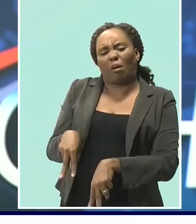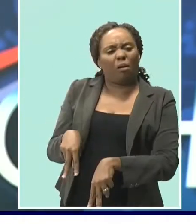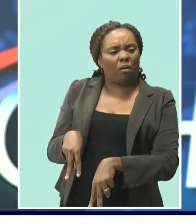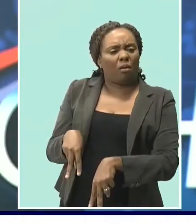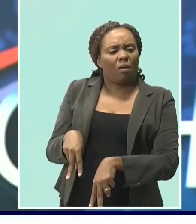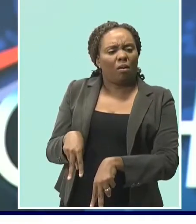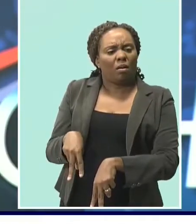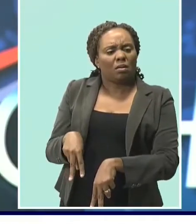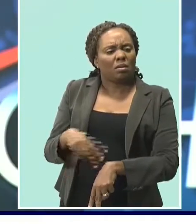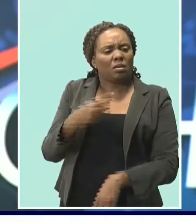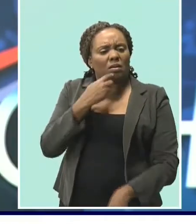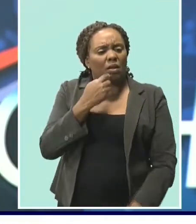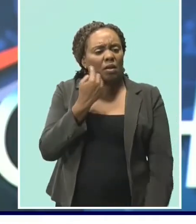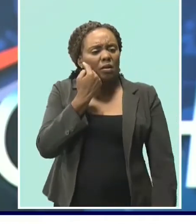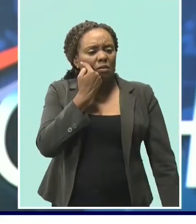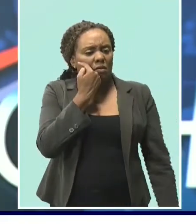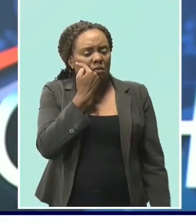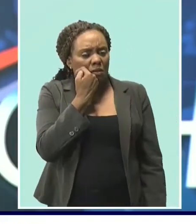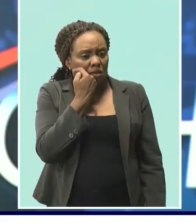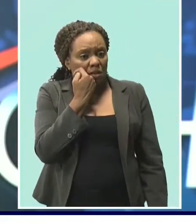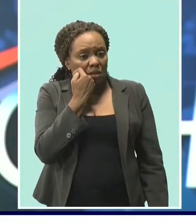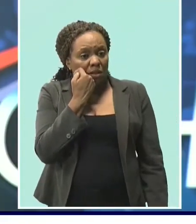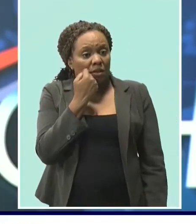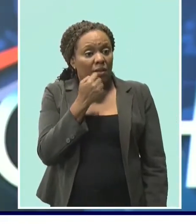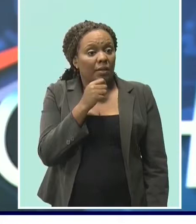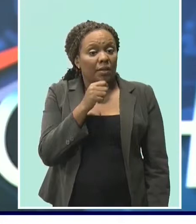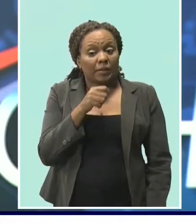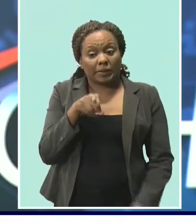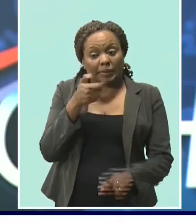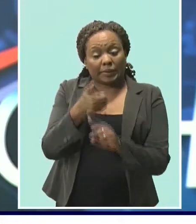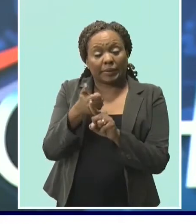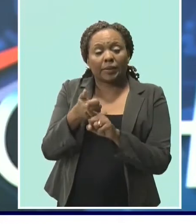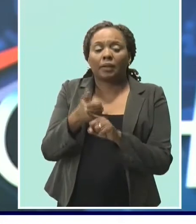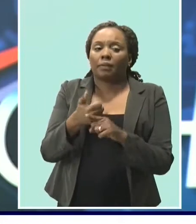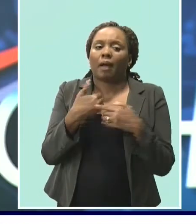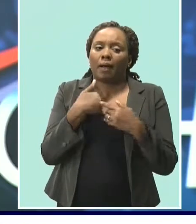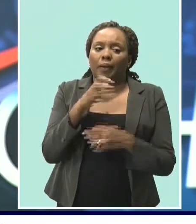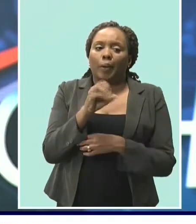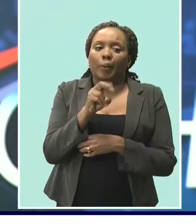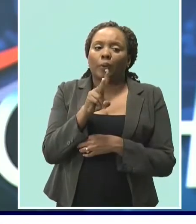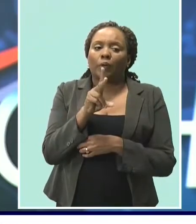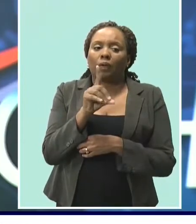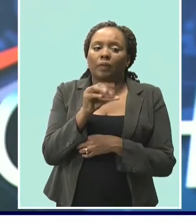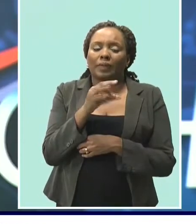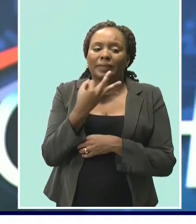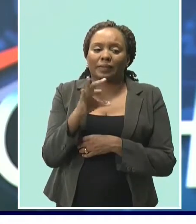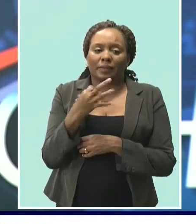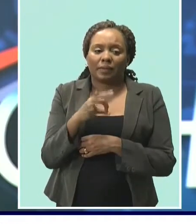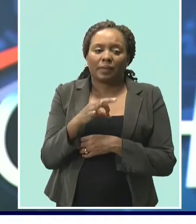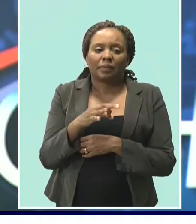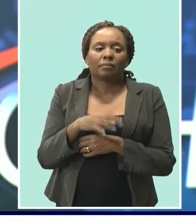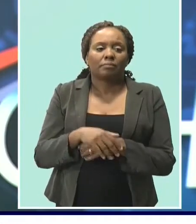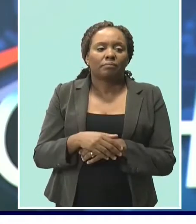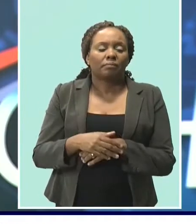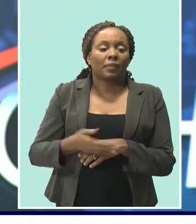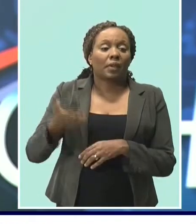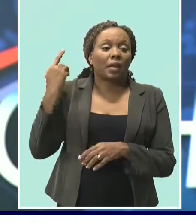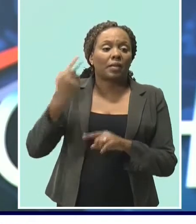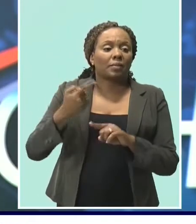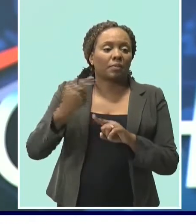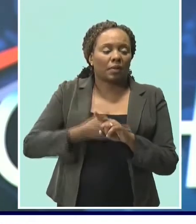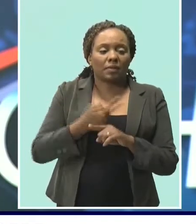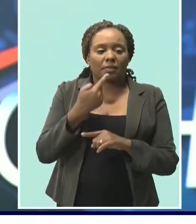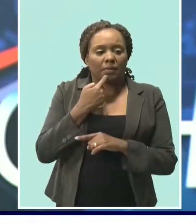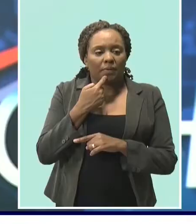media about a recent diagnosis and recovery from COVID-19. Now, last month, it was announced that Ambassador Thompson had